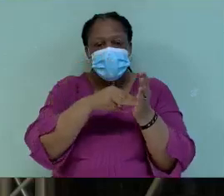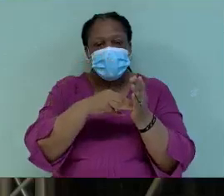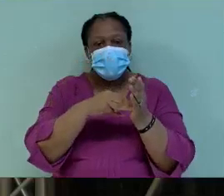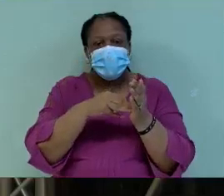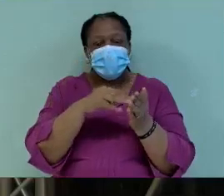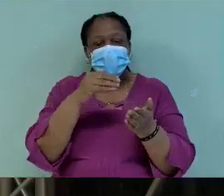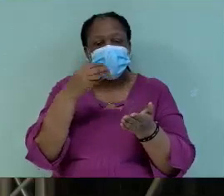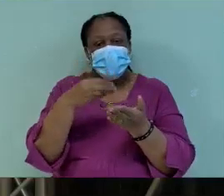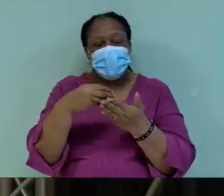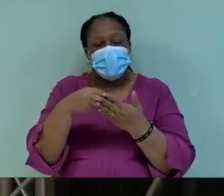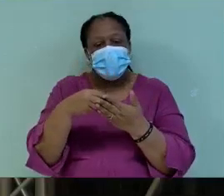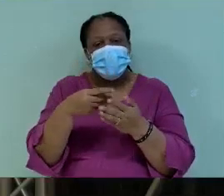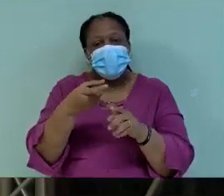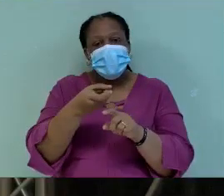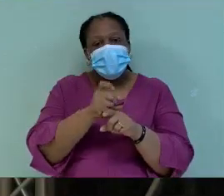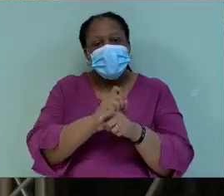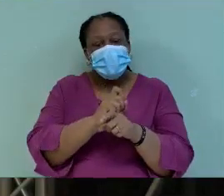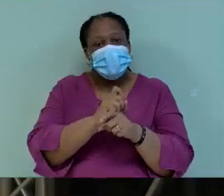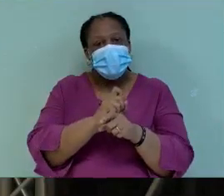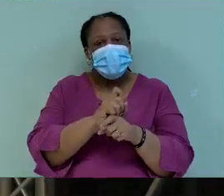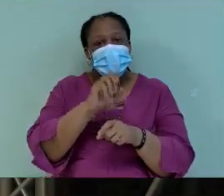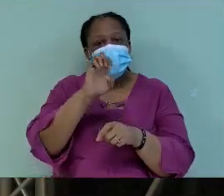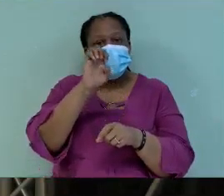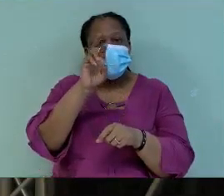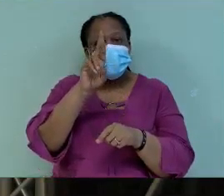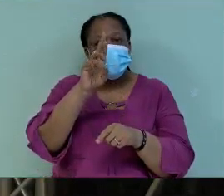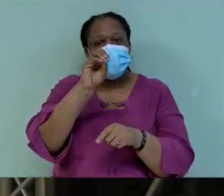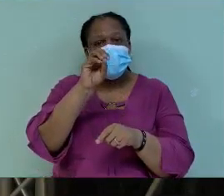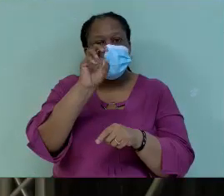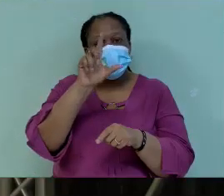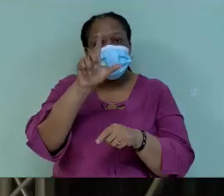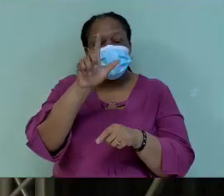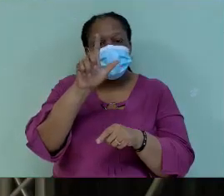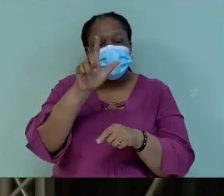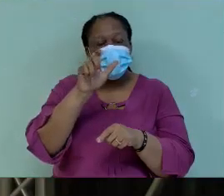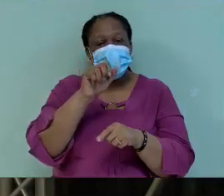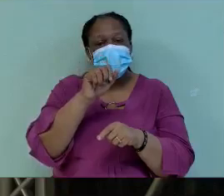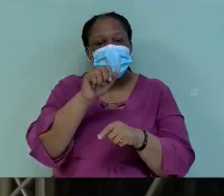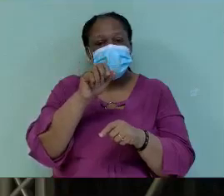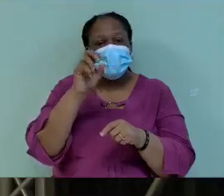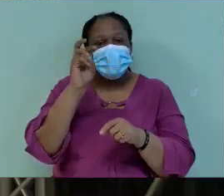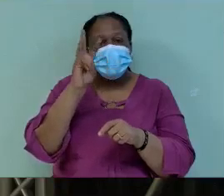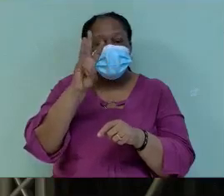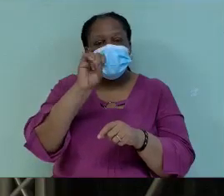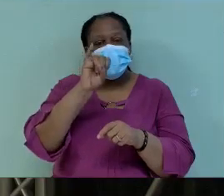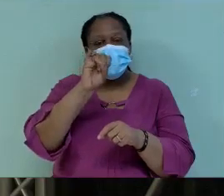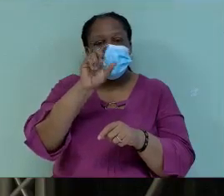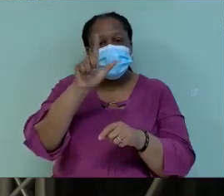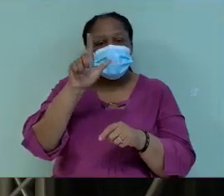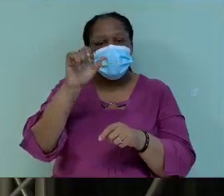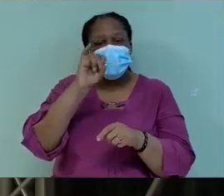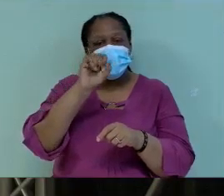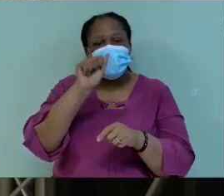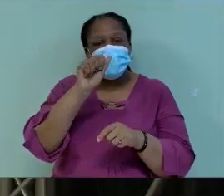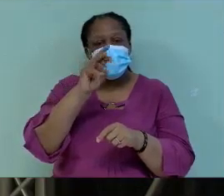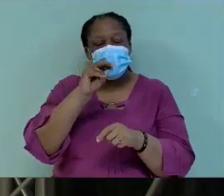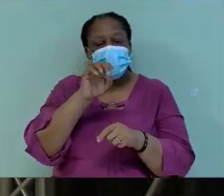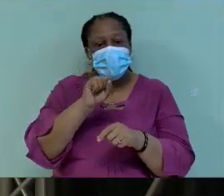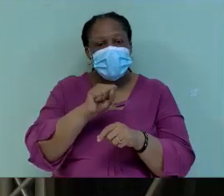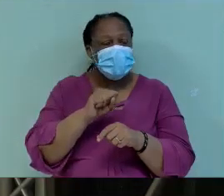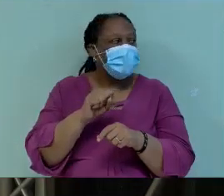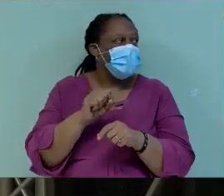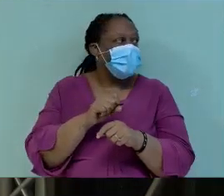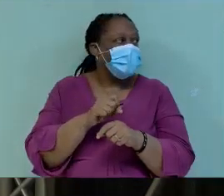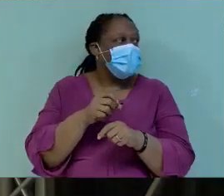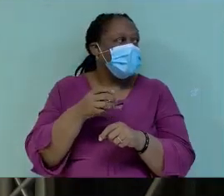dollars received from Mr. Errol Williams of AE&J Construction, Taylor's Village.